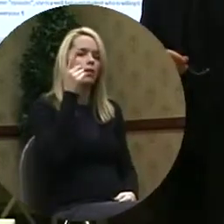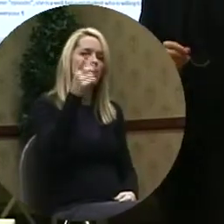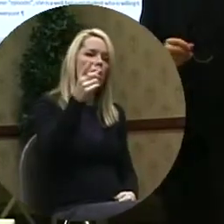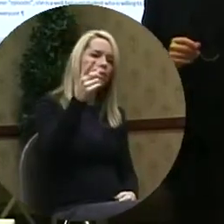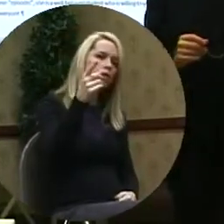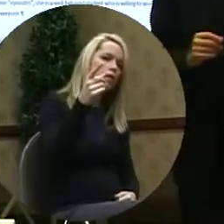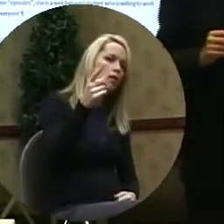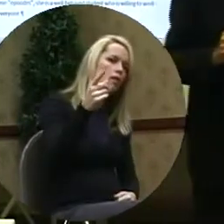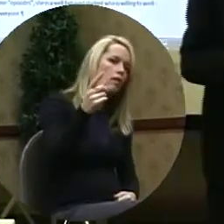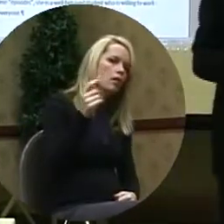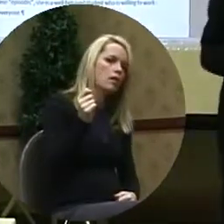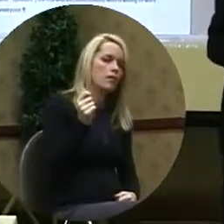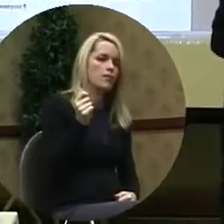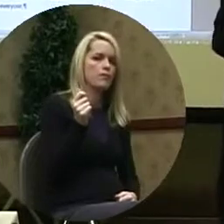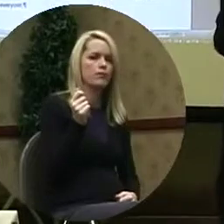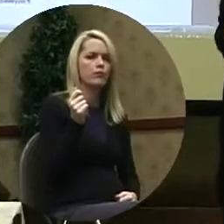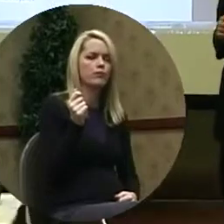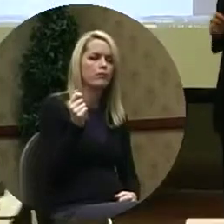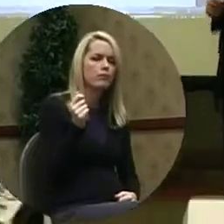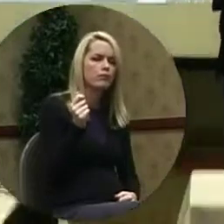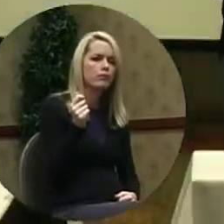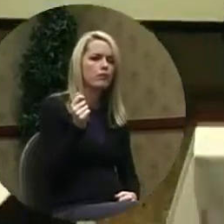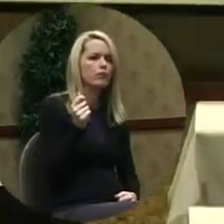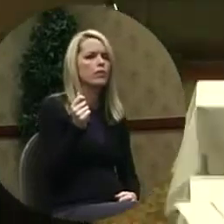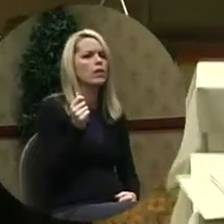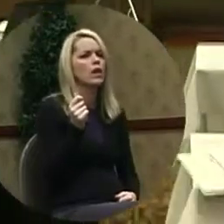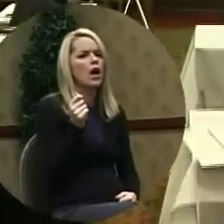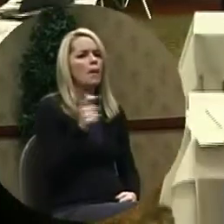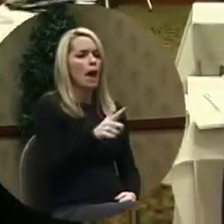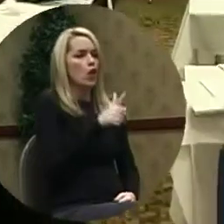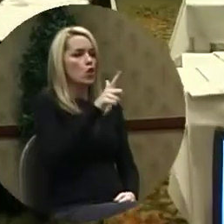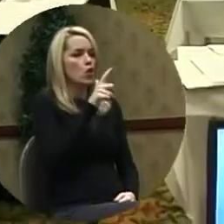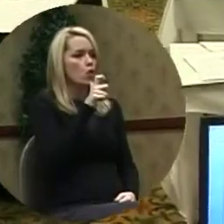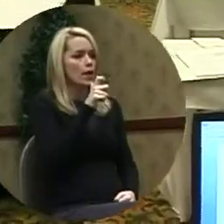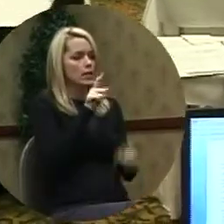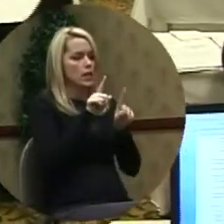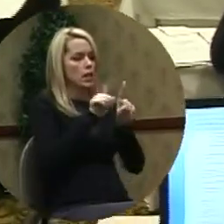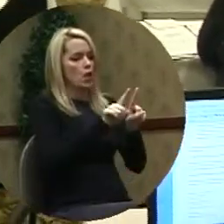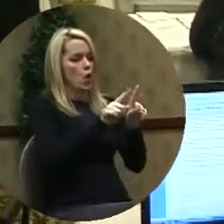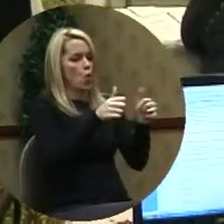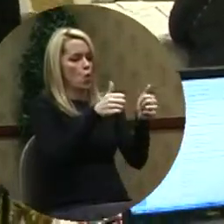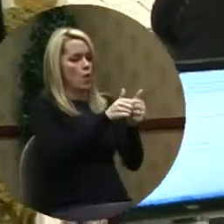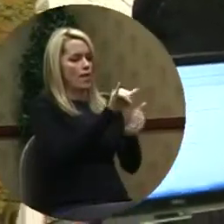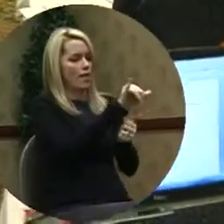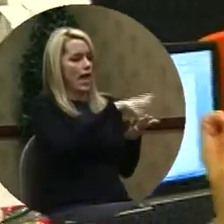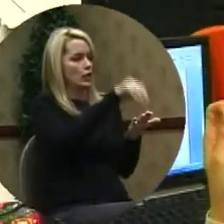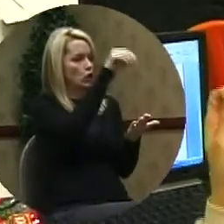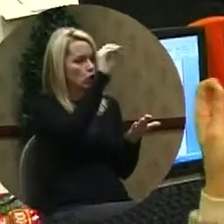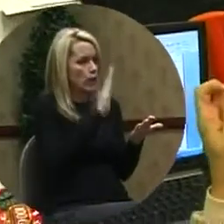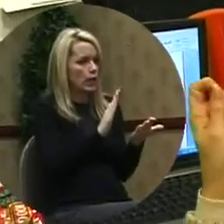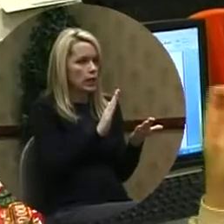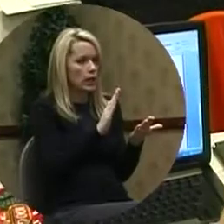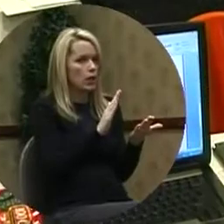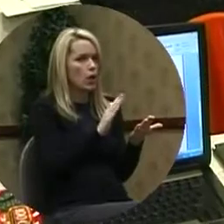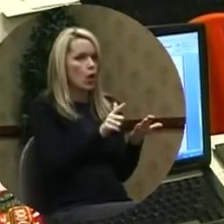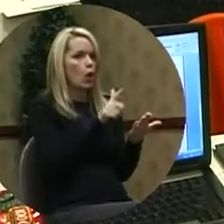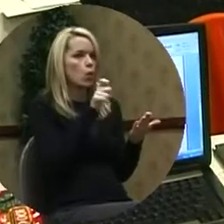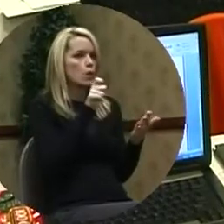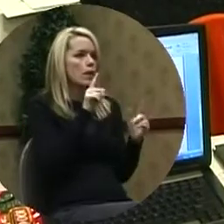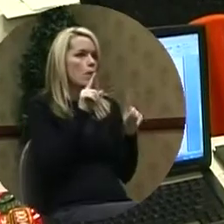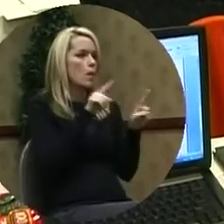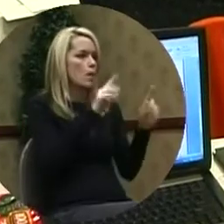by who's with her, and that they're who a recorder would be that makes